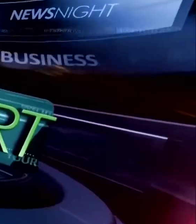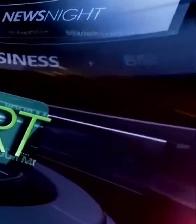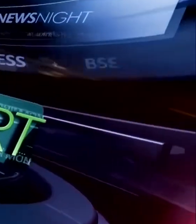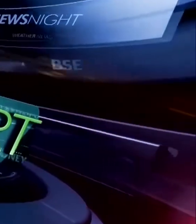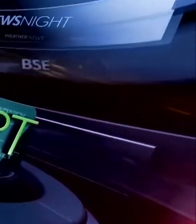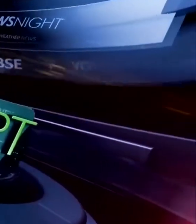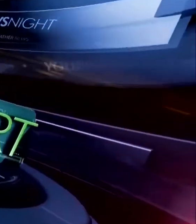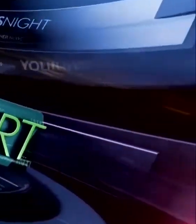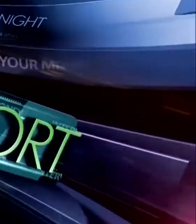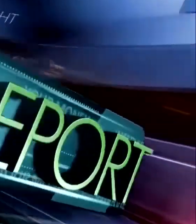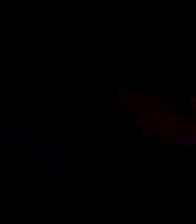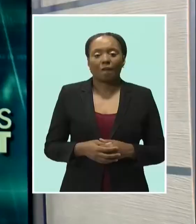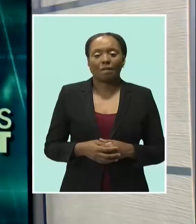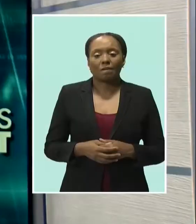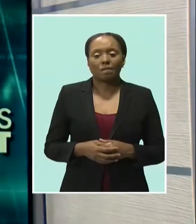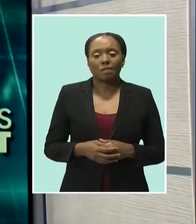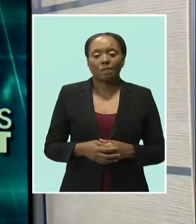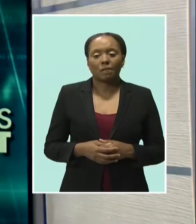time.